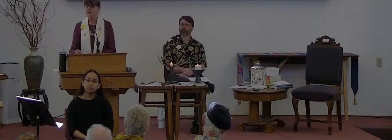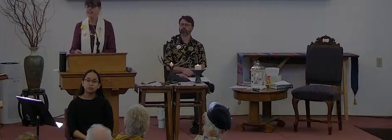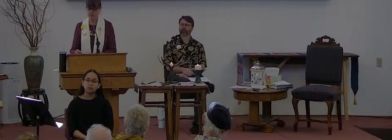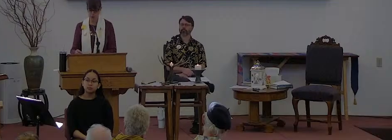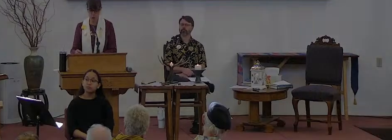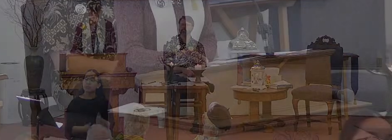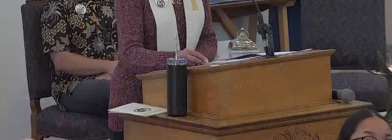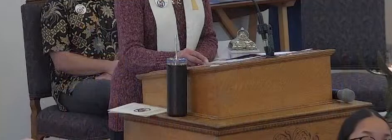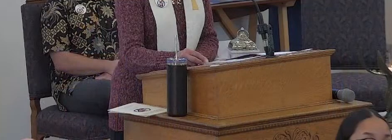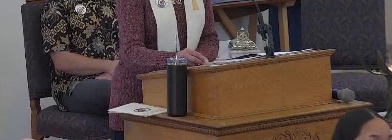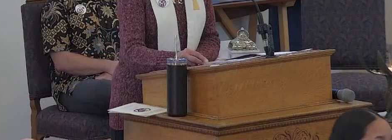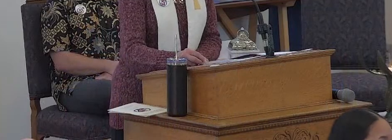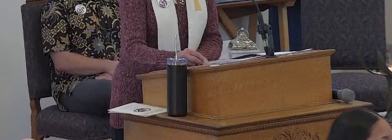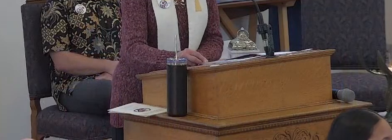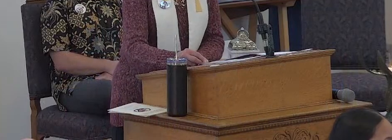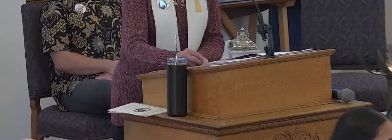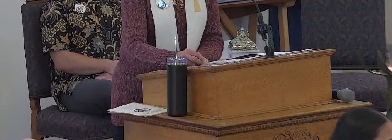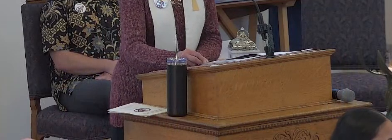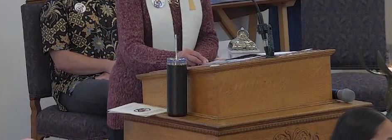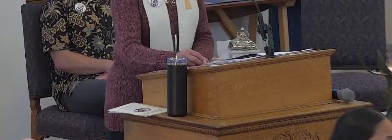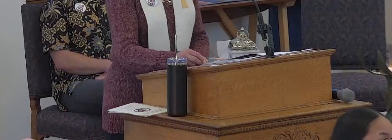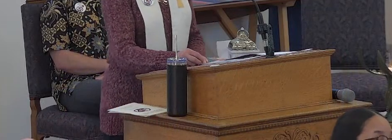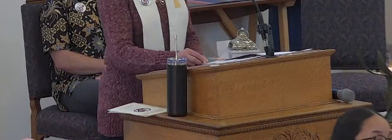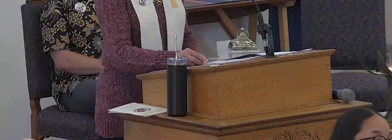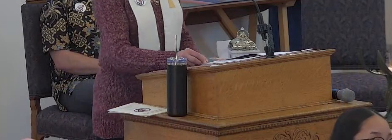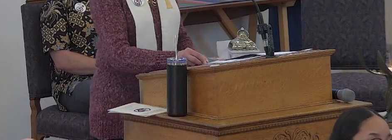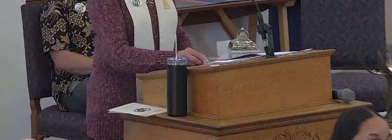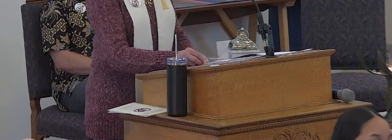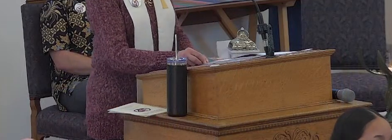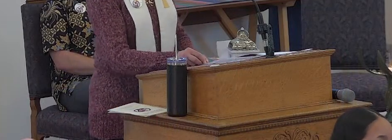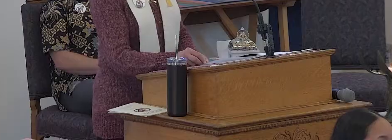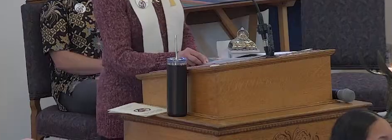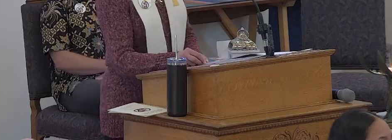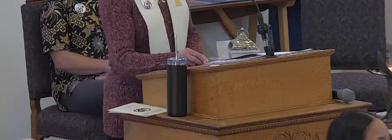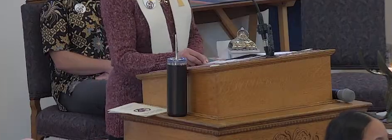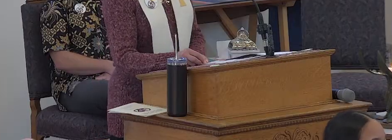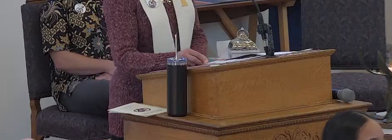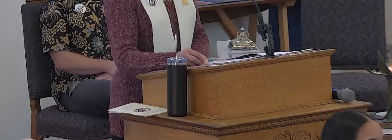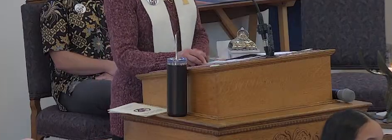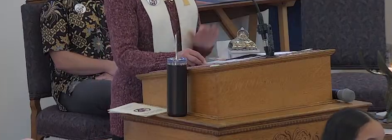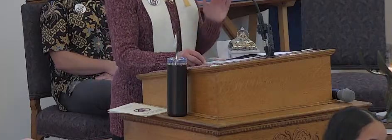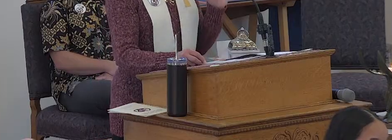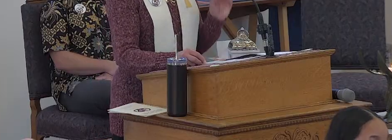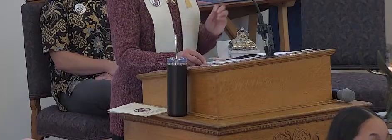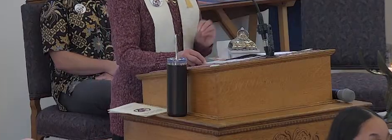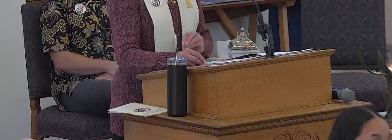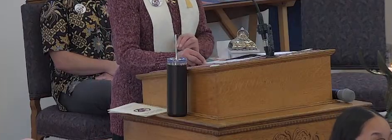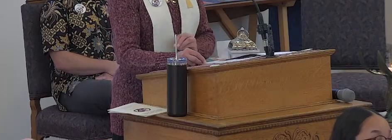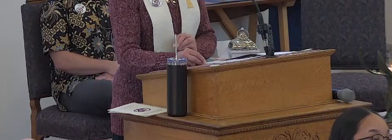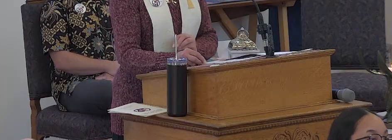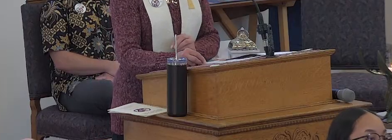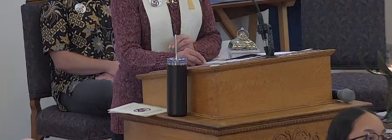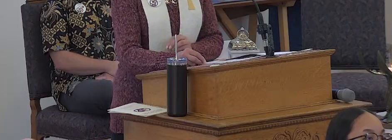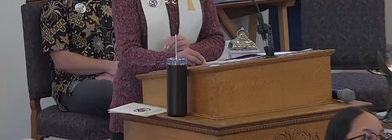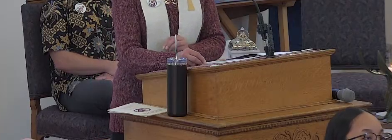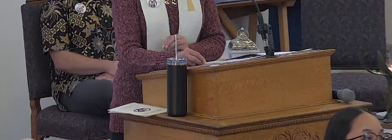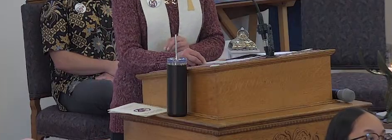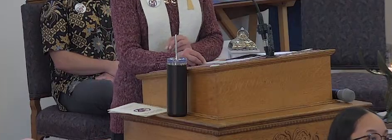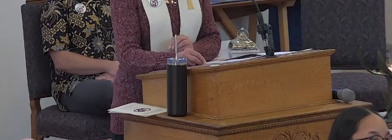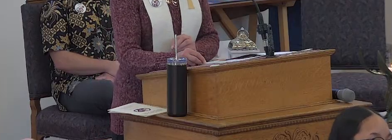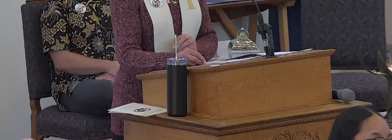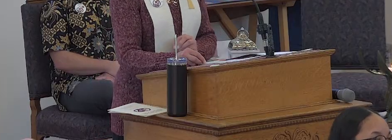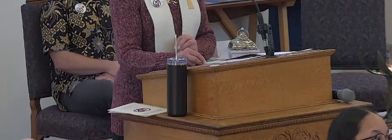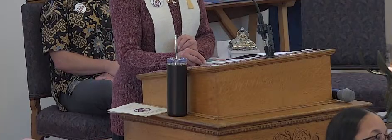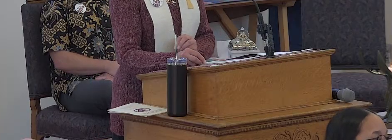Some of us, I'm sure, will remember when in the spring of 1989, the Soviet bloc started